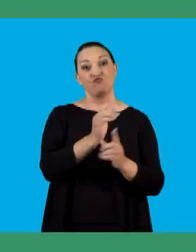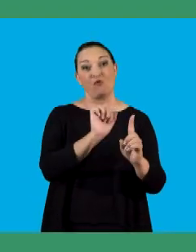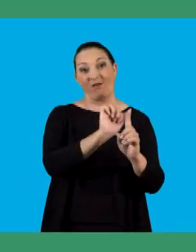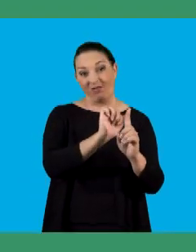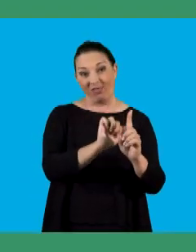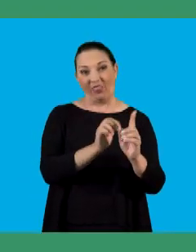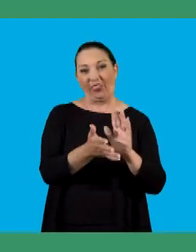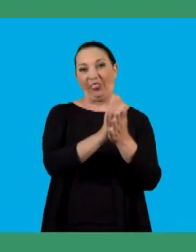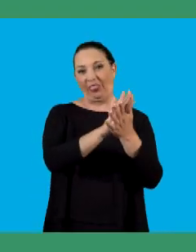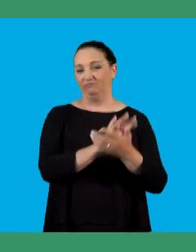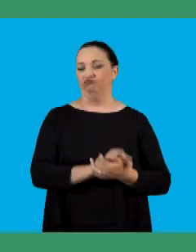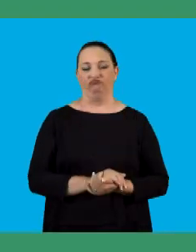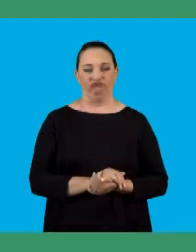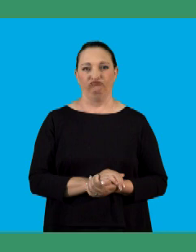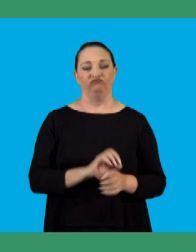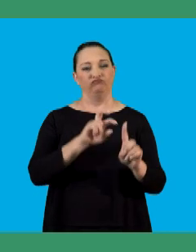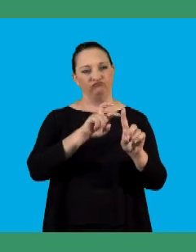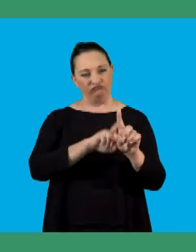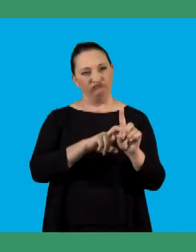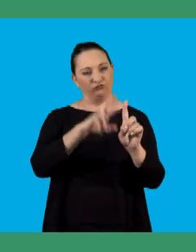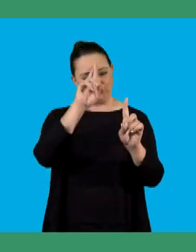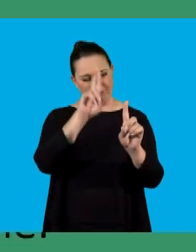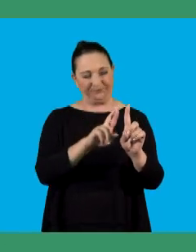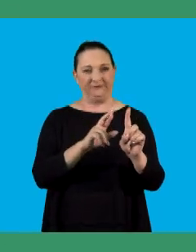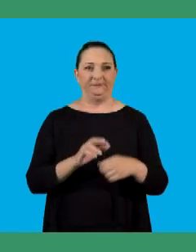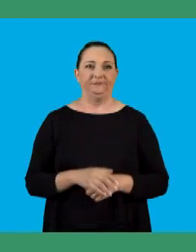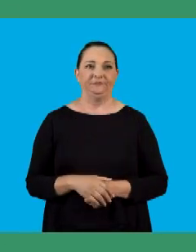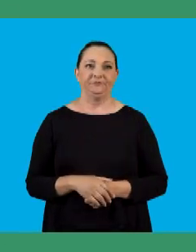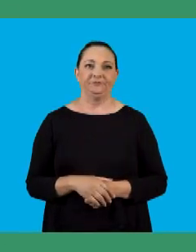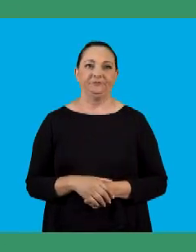our employees or individuals at large.